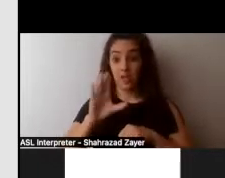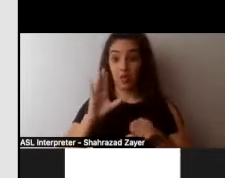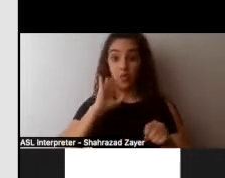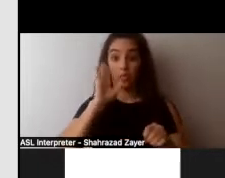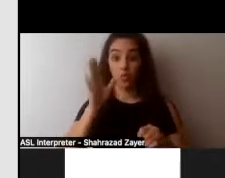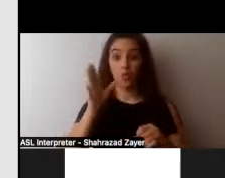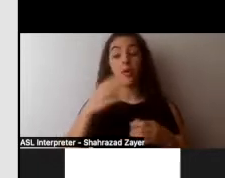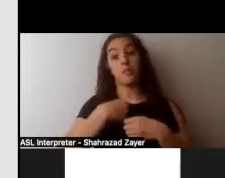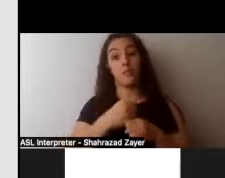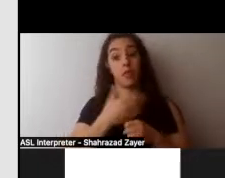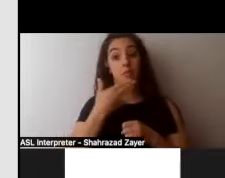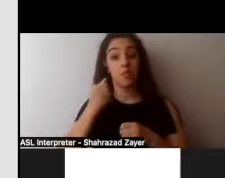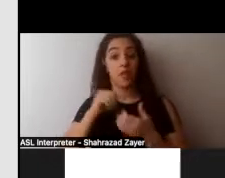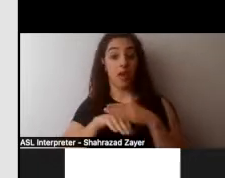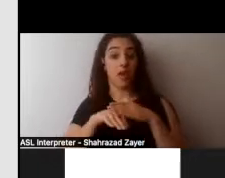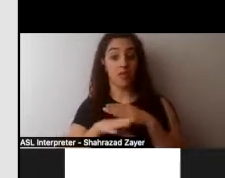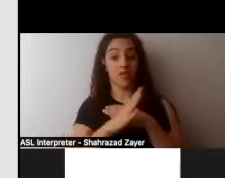and coordination of data.